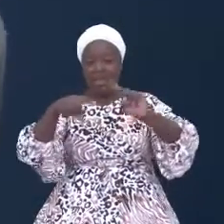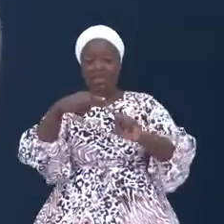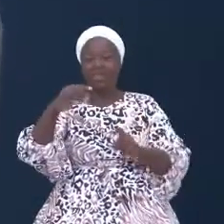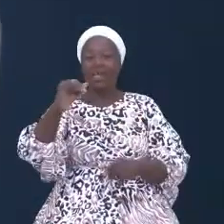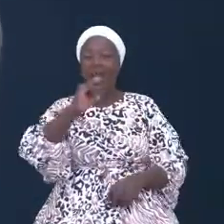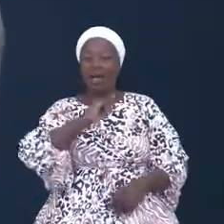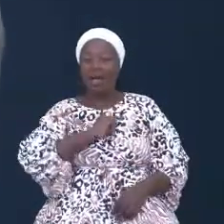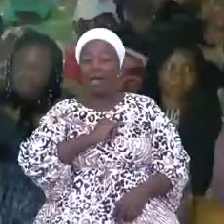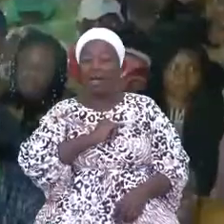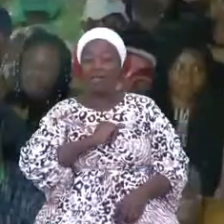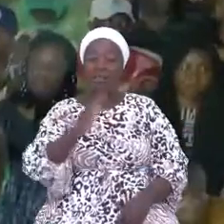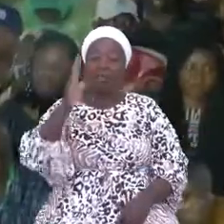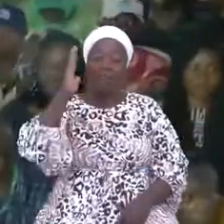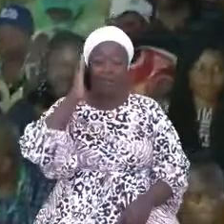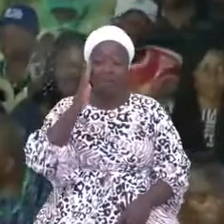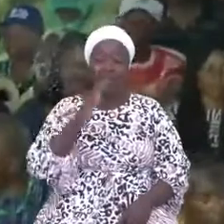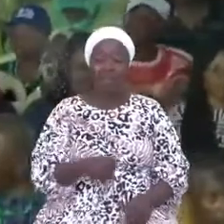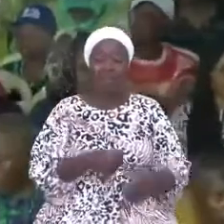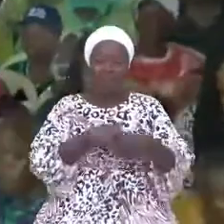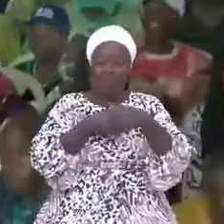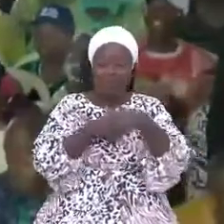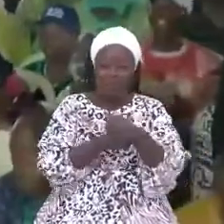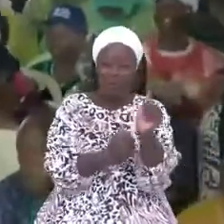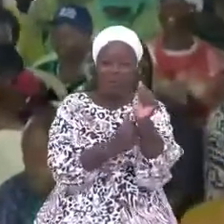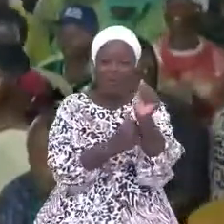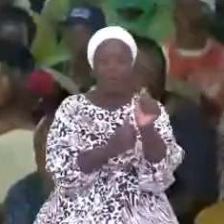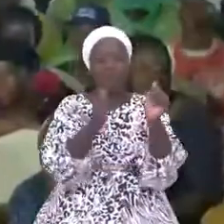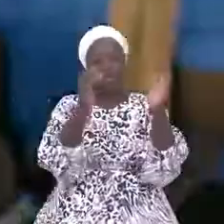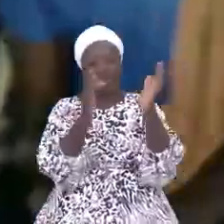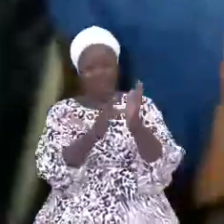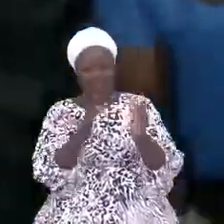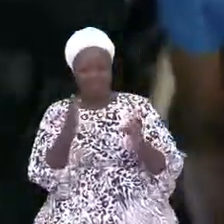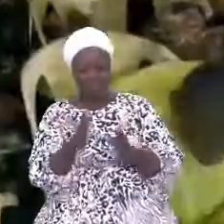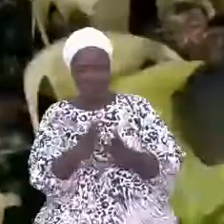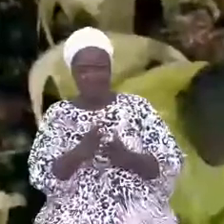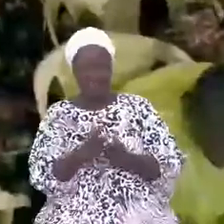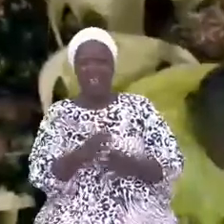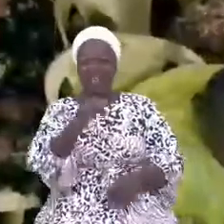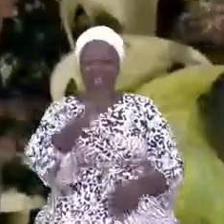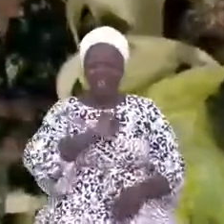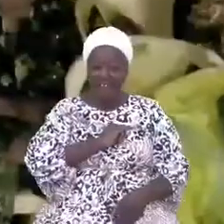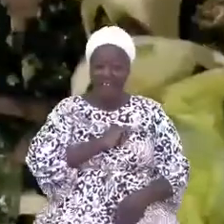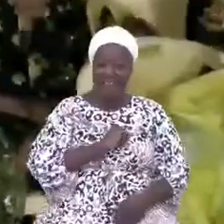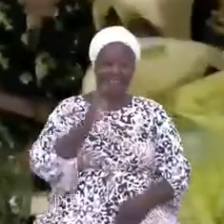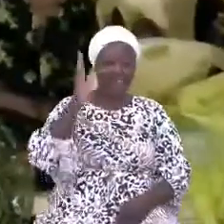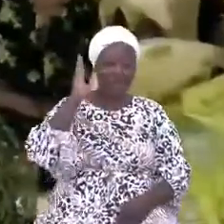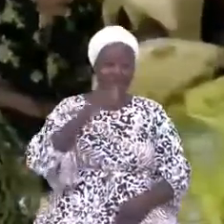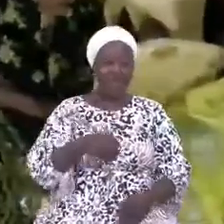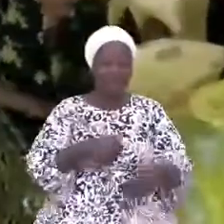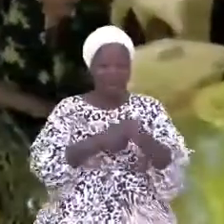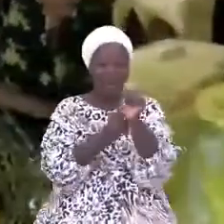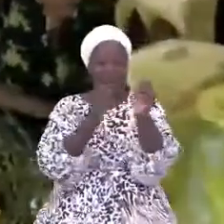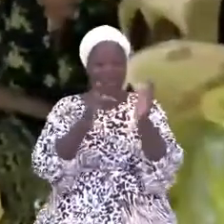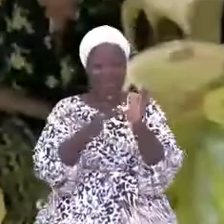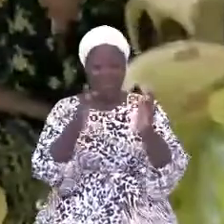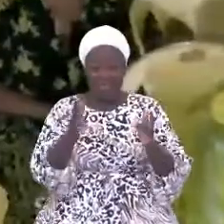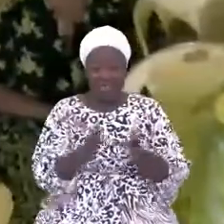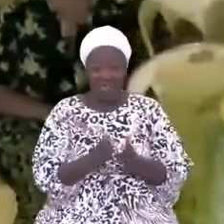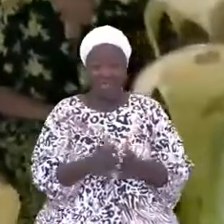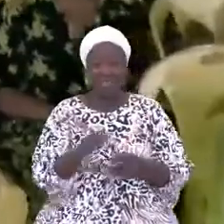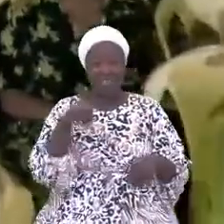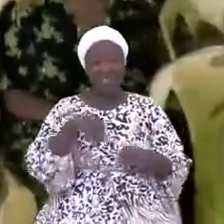I will follow Jesus. Rain or sunshine, I will follow Jesus. In my city, in